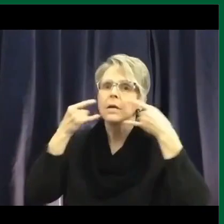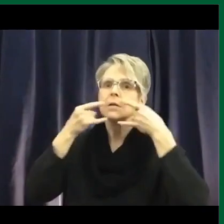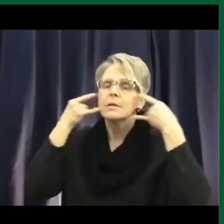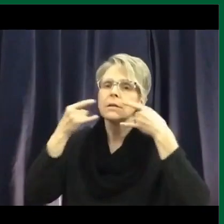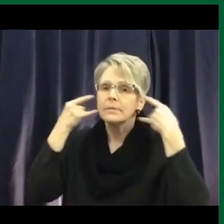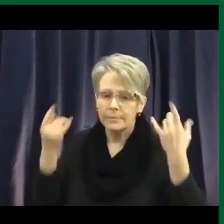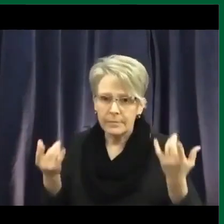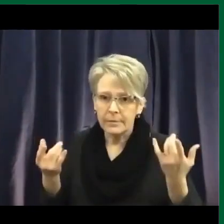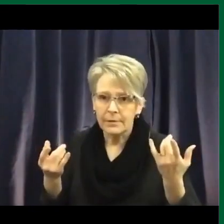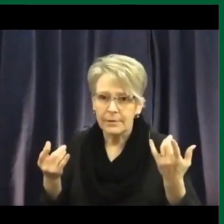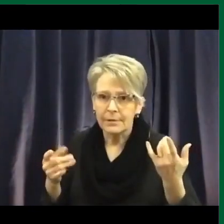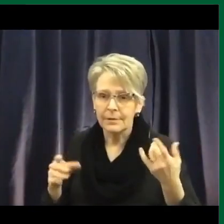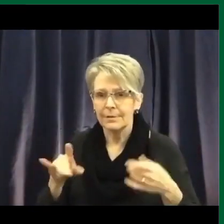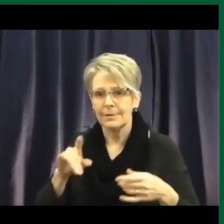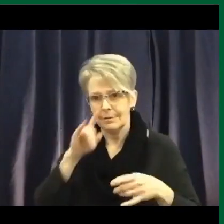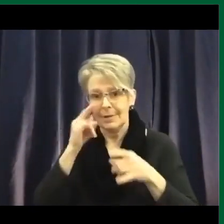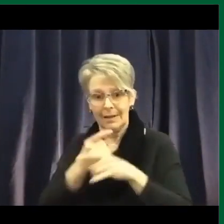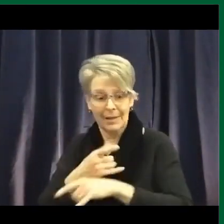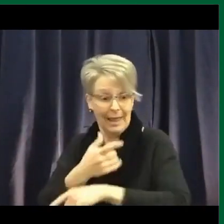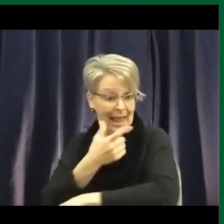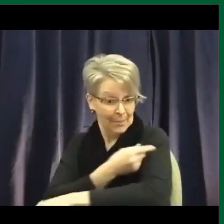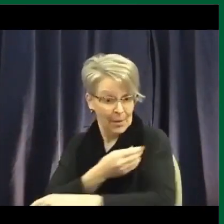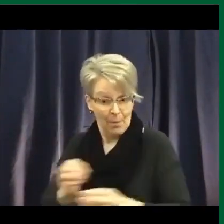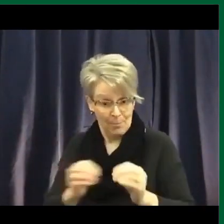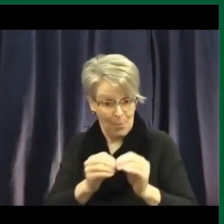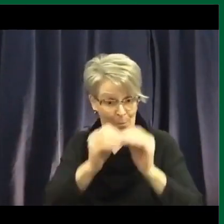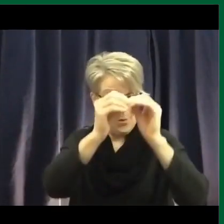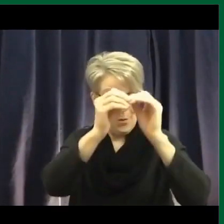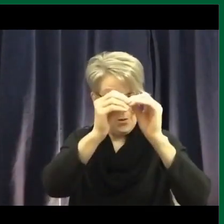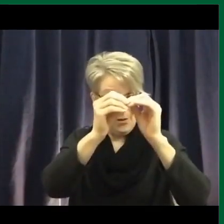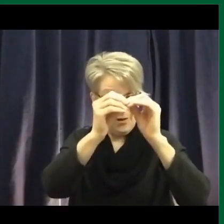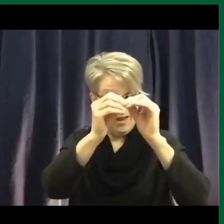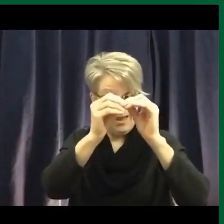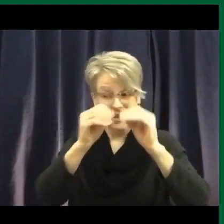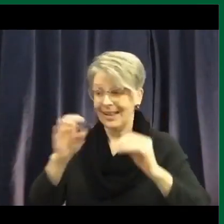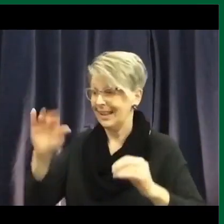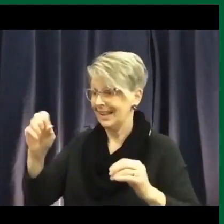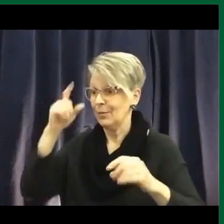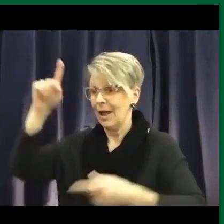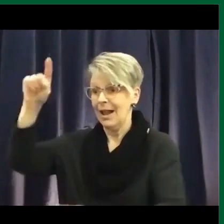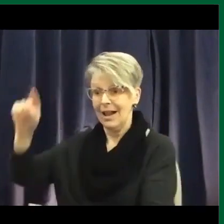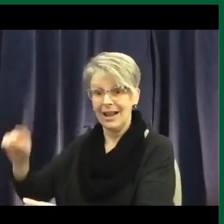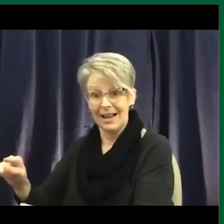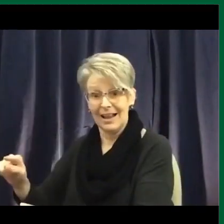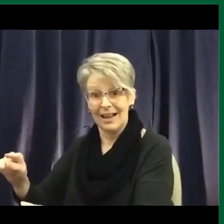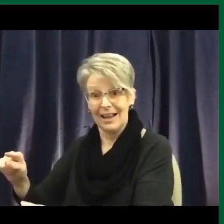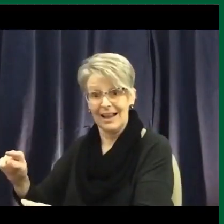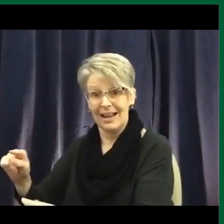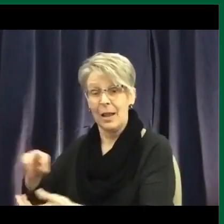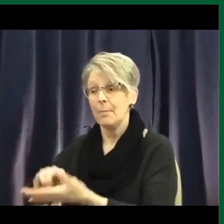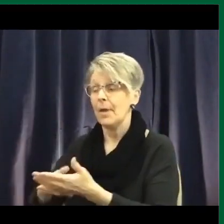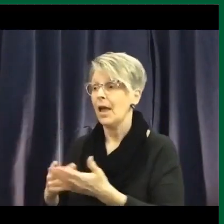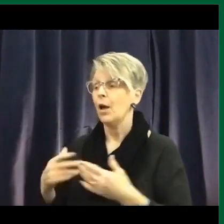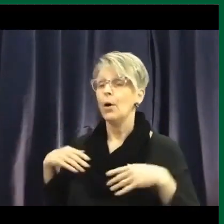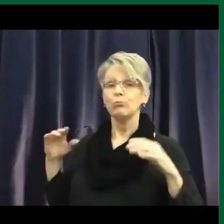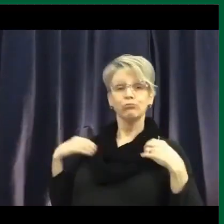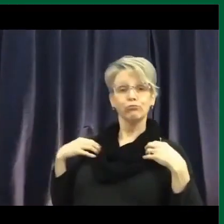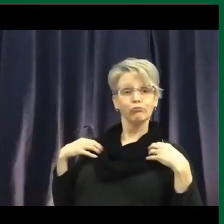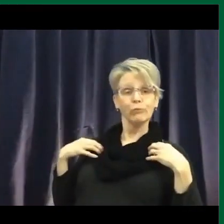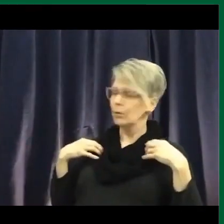that immunization rates are coming up, cases are coming down. Exactly the time which we can't let our guard down for the next 2 to 3